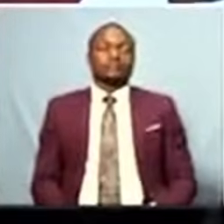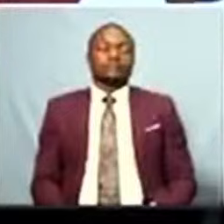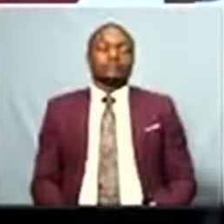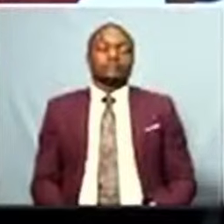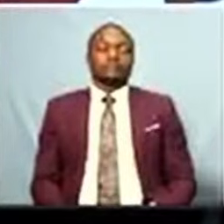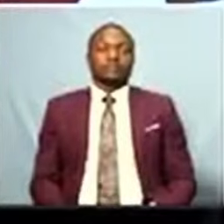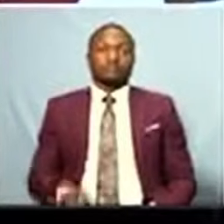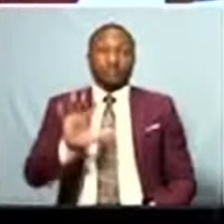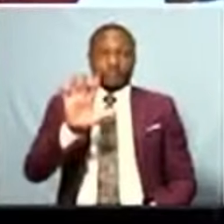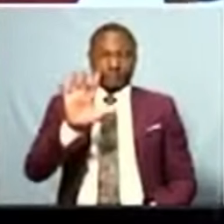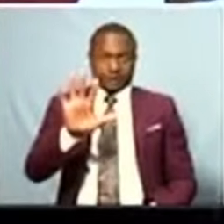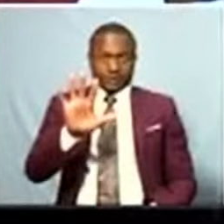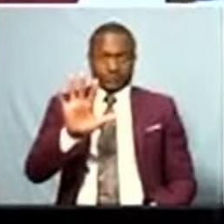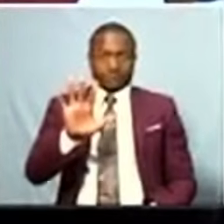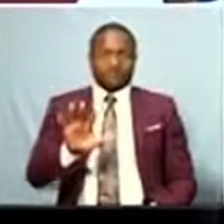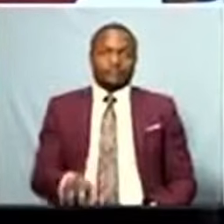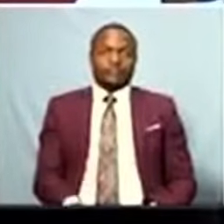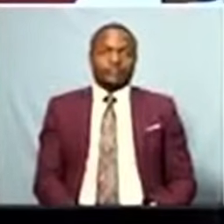5.